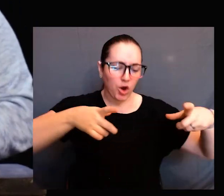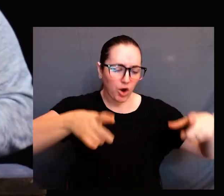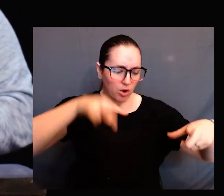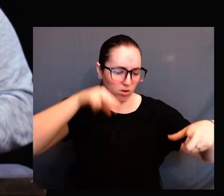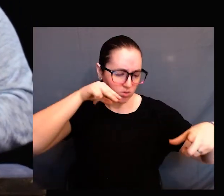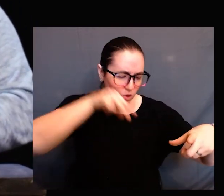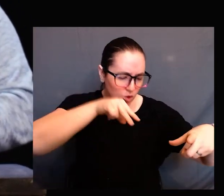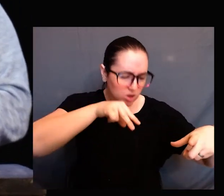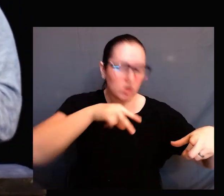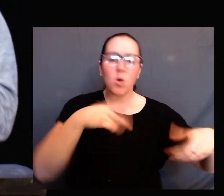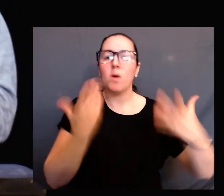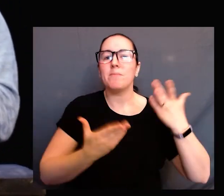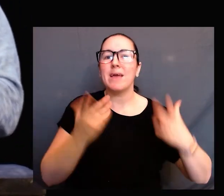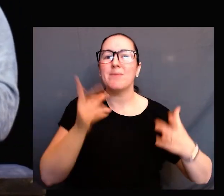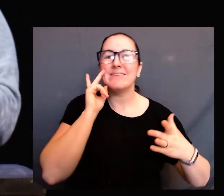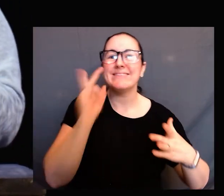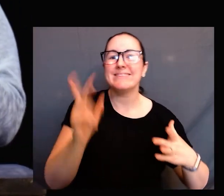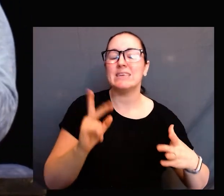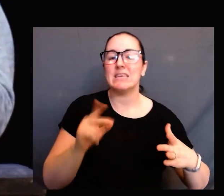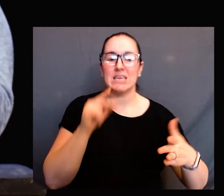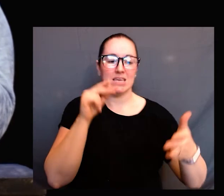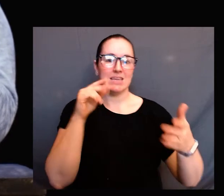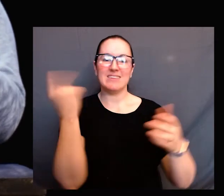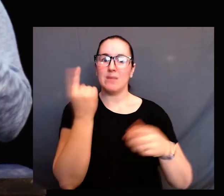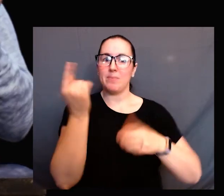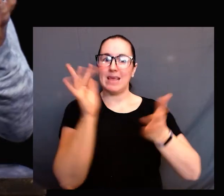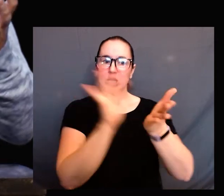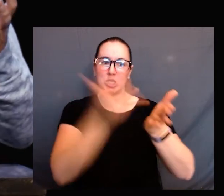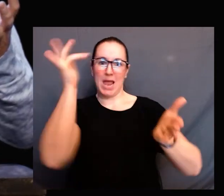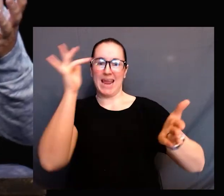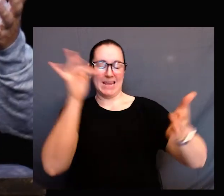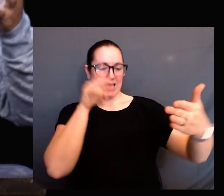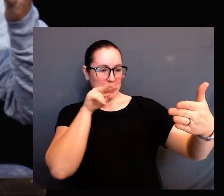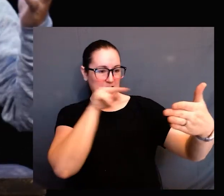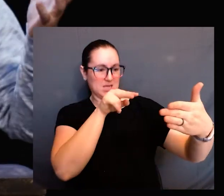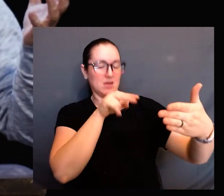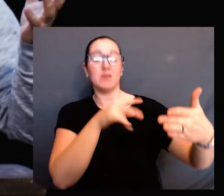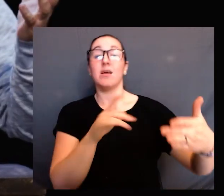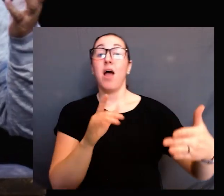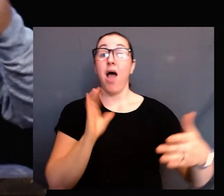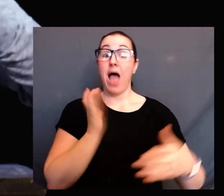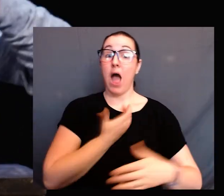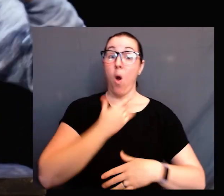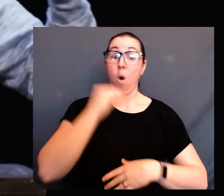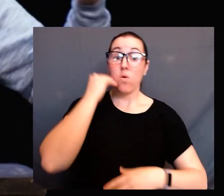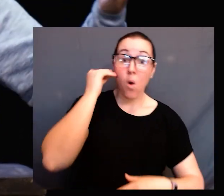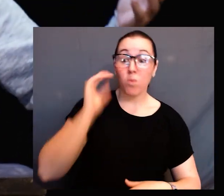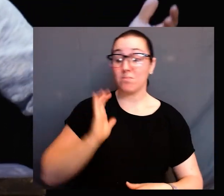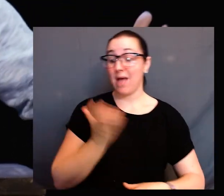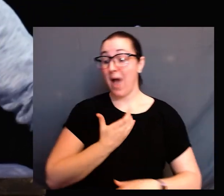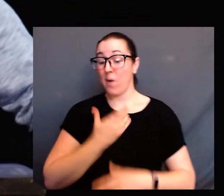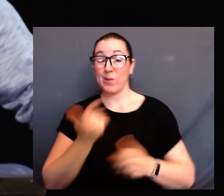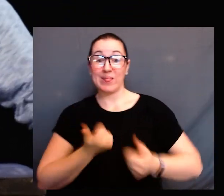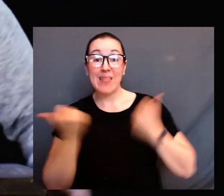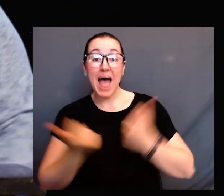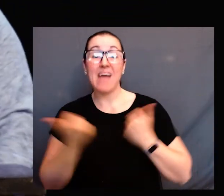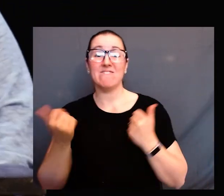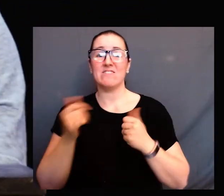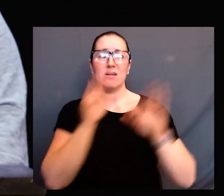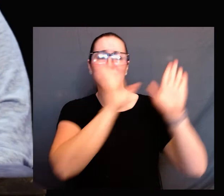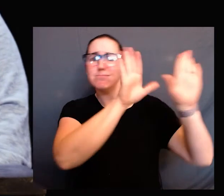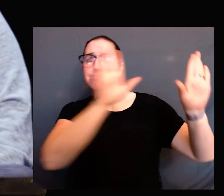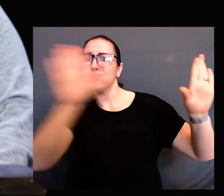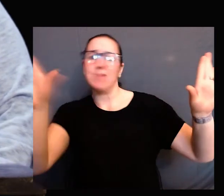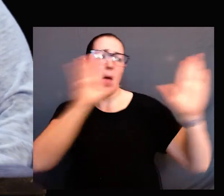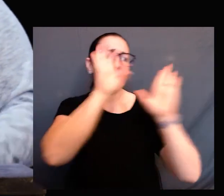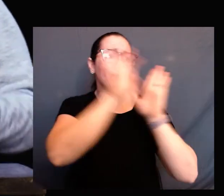of water or look at pieces of shiny bronze. I mean, today, our homes, our lives, they are full of mirrors